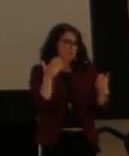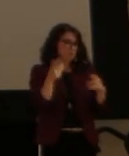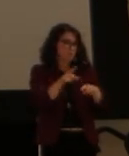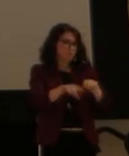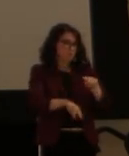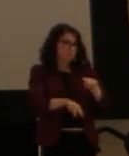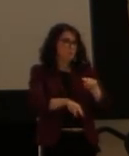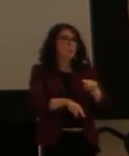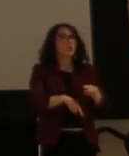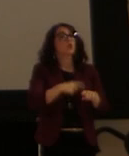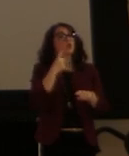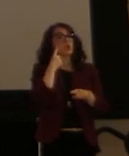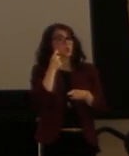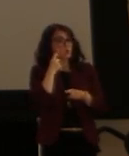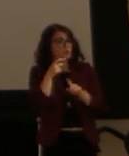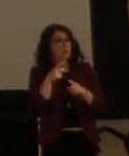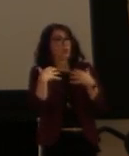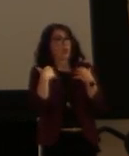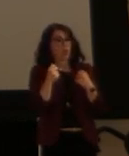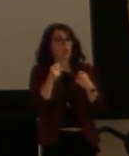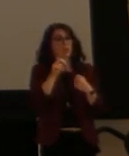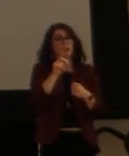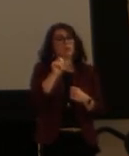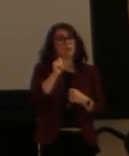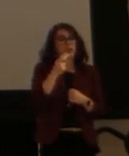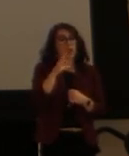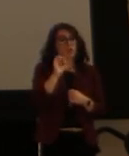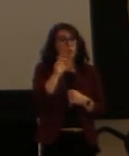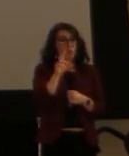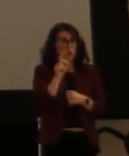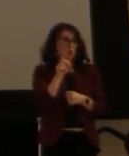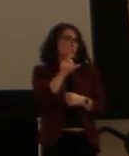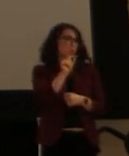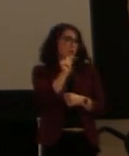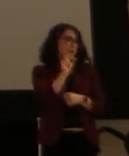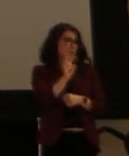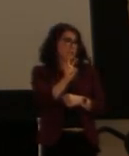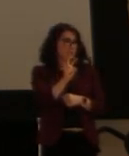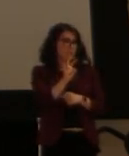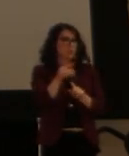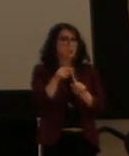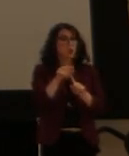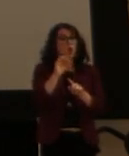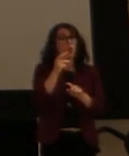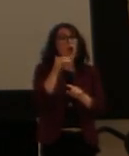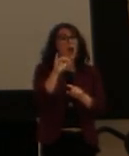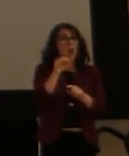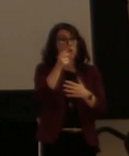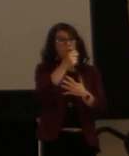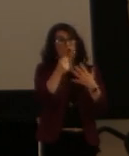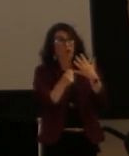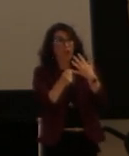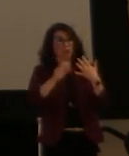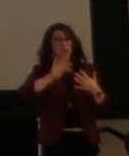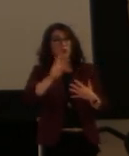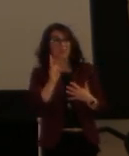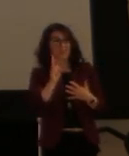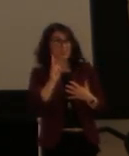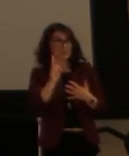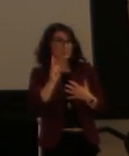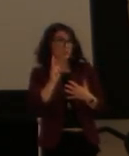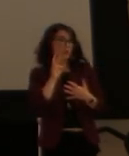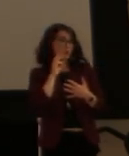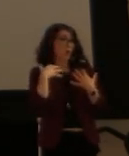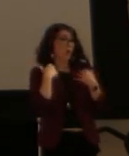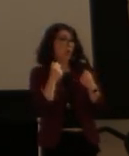HPAO's most recent health value dashboard, which was our 2017 edition, Ohio ranked 46th on health value, which